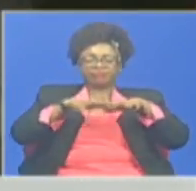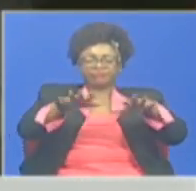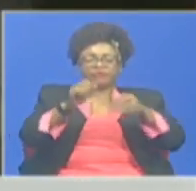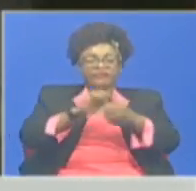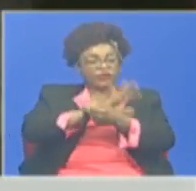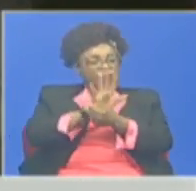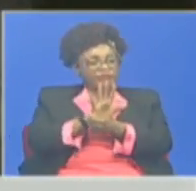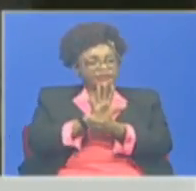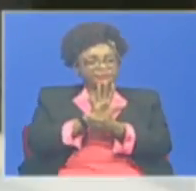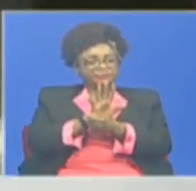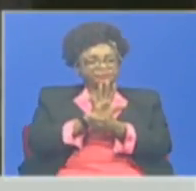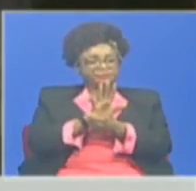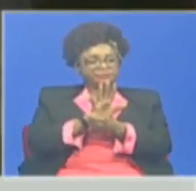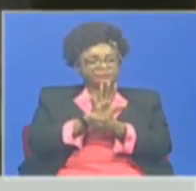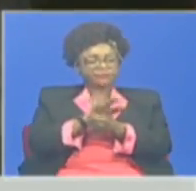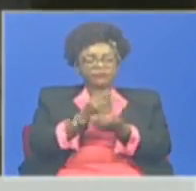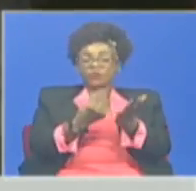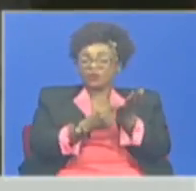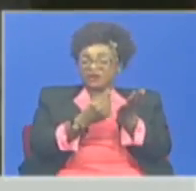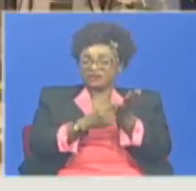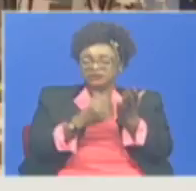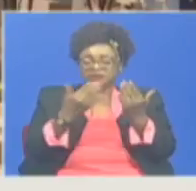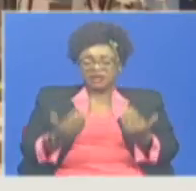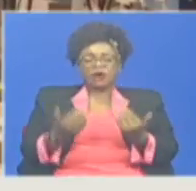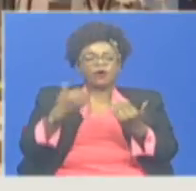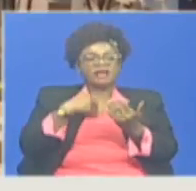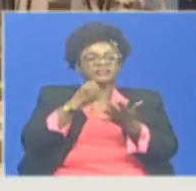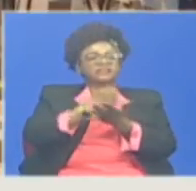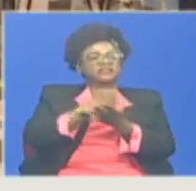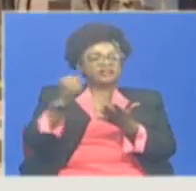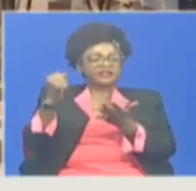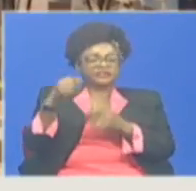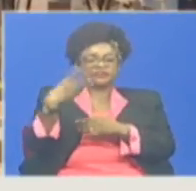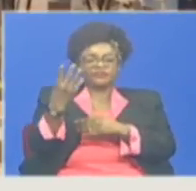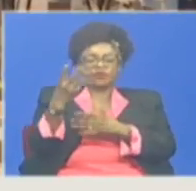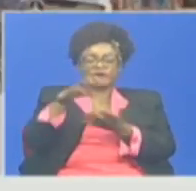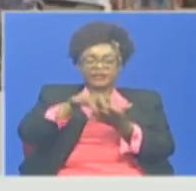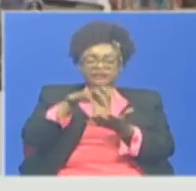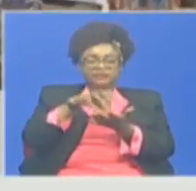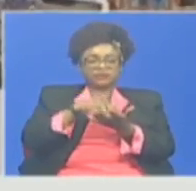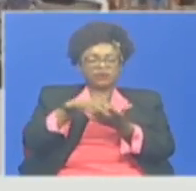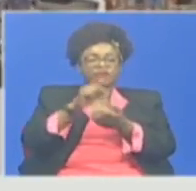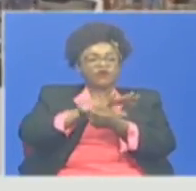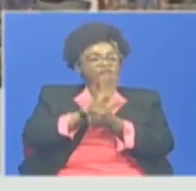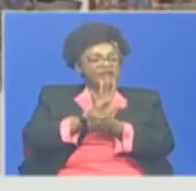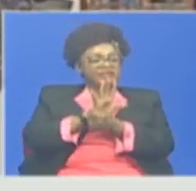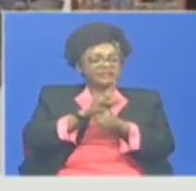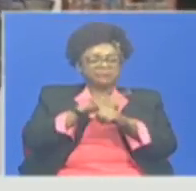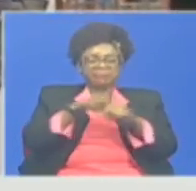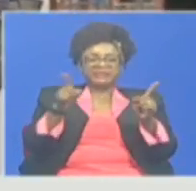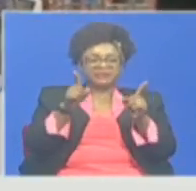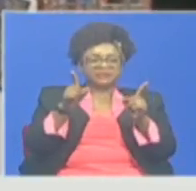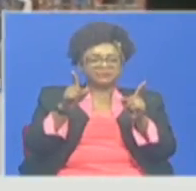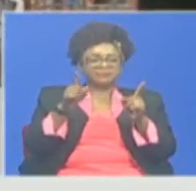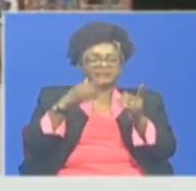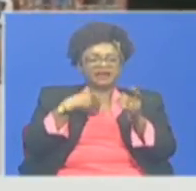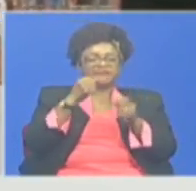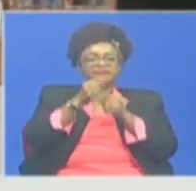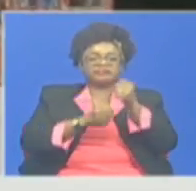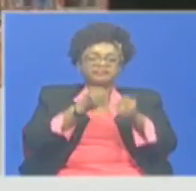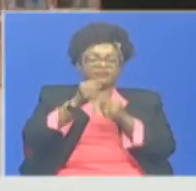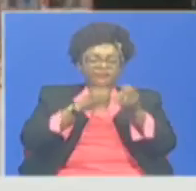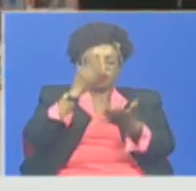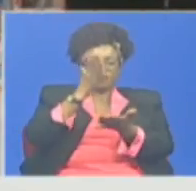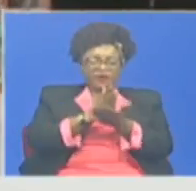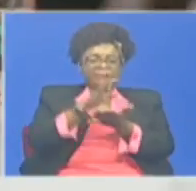virus. Uganda has now so far discharged 12 cases of COVID-19, but remains with a 55 confirmed